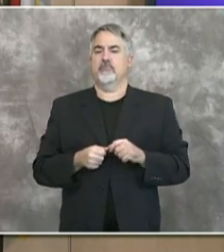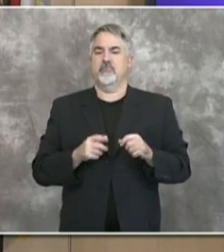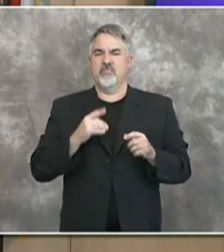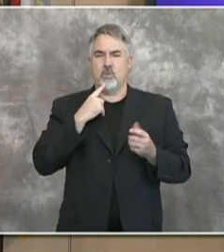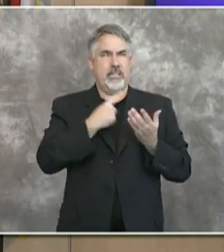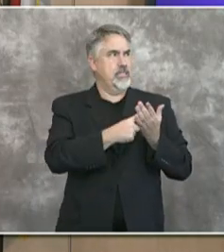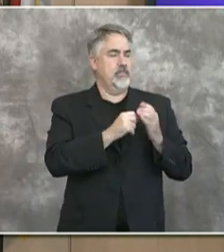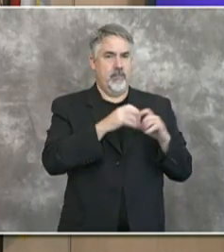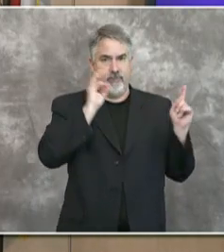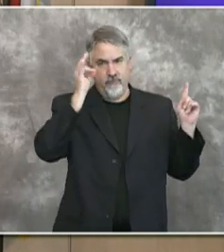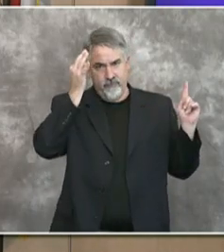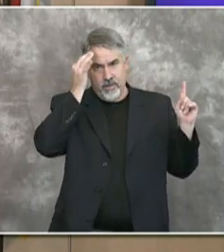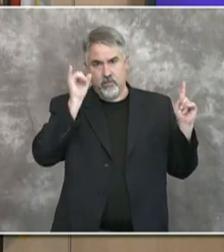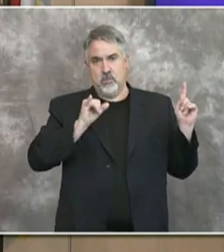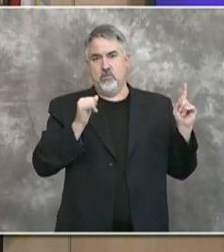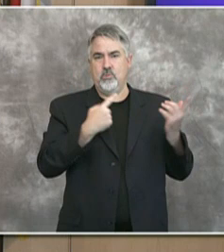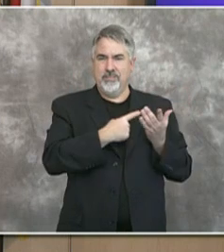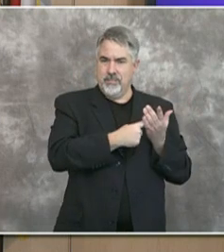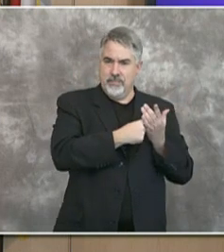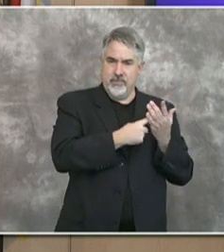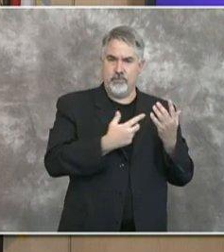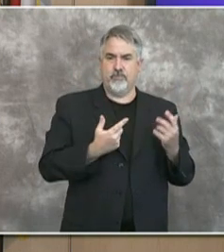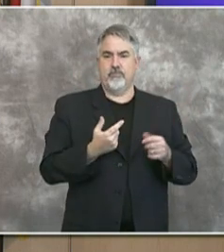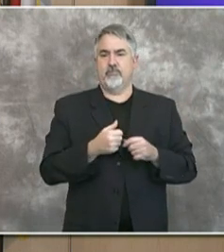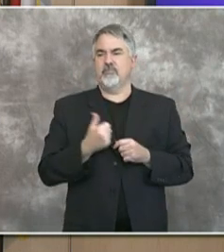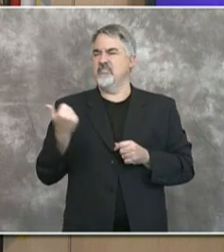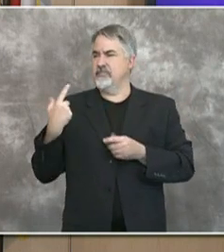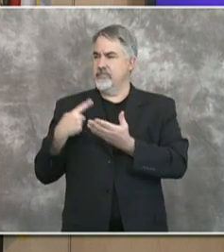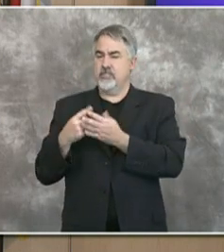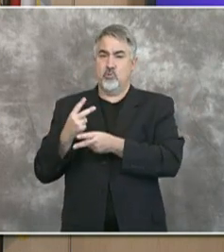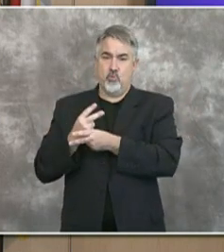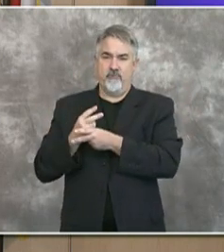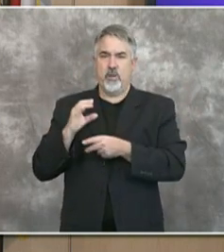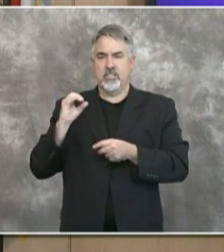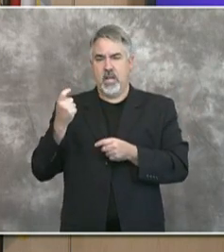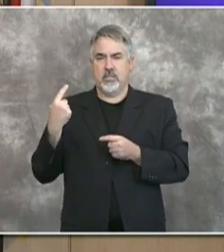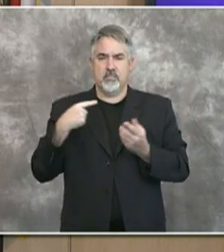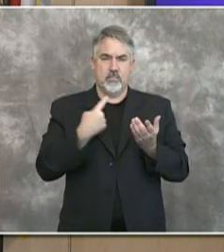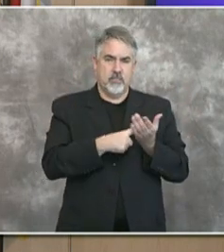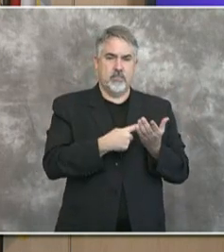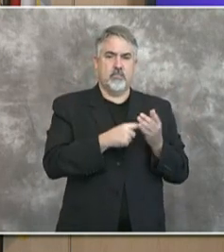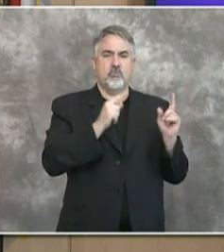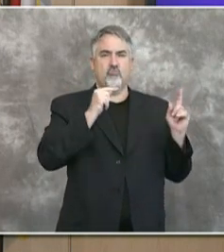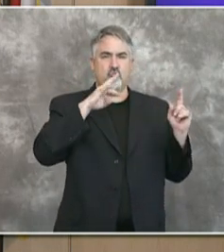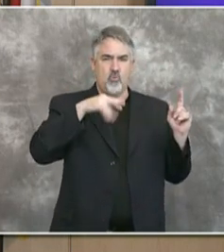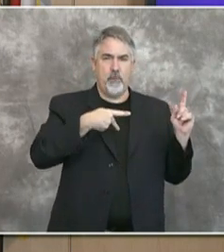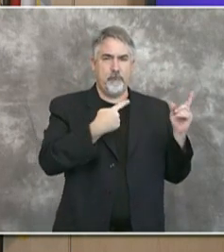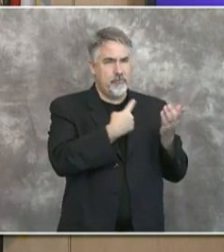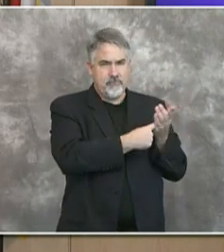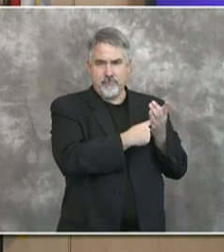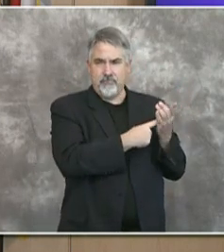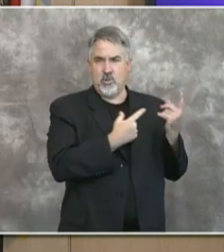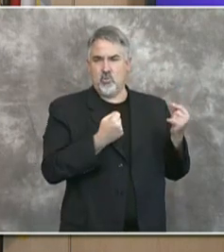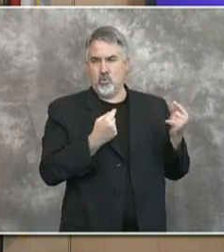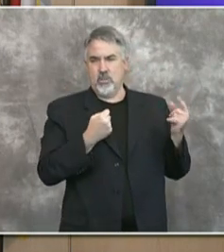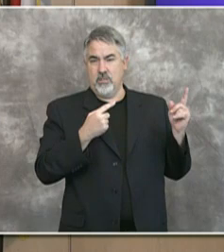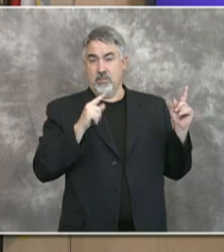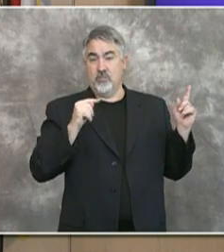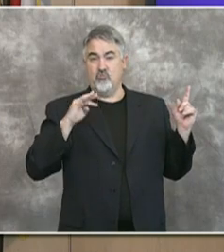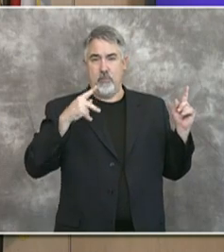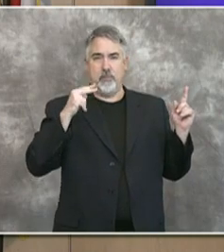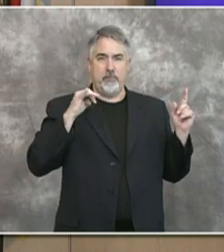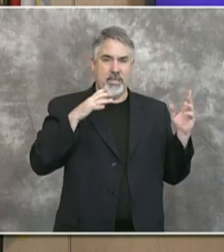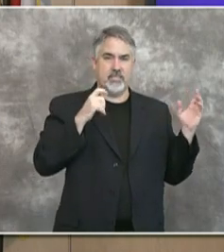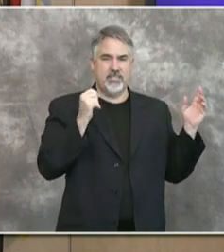who has a close relationship with the Trump administration, has sent a letter to Vice President Pence, the head of the coronavirus task force, requesting help